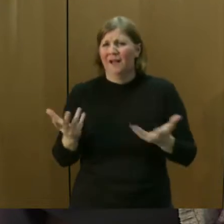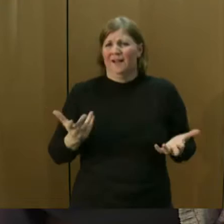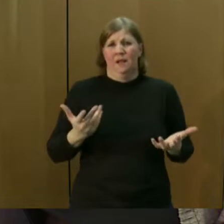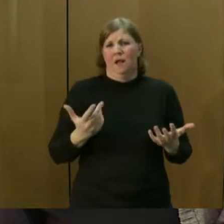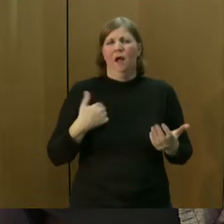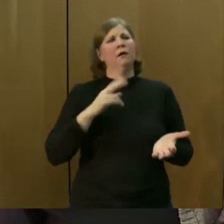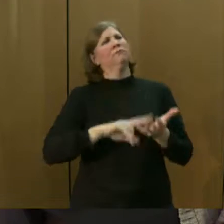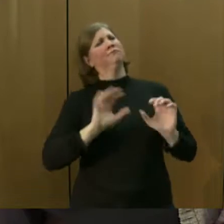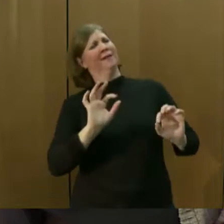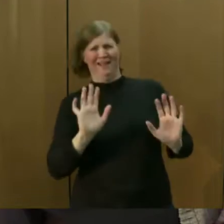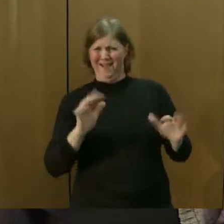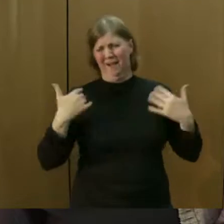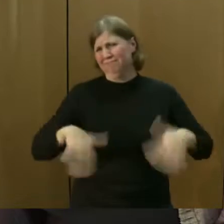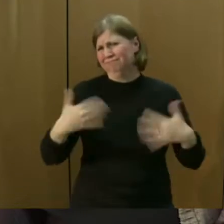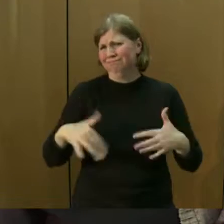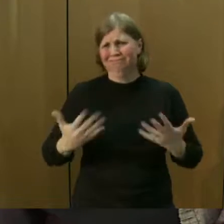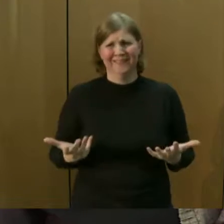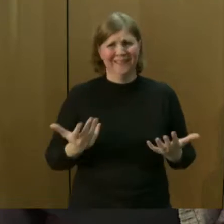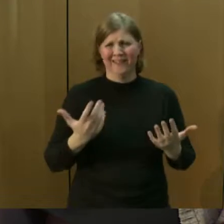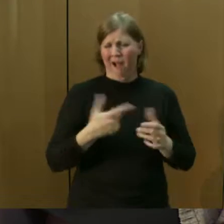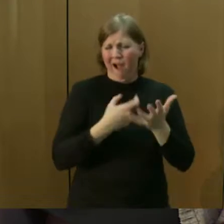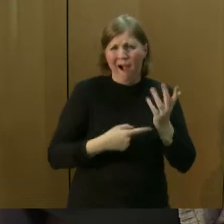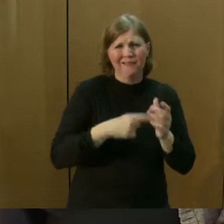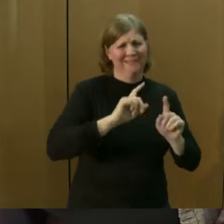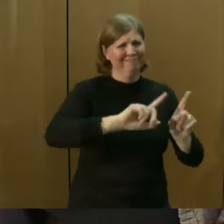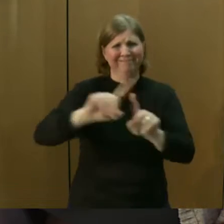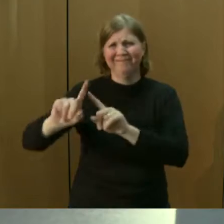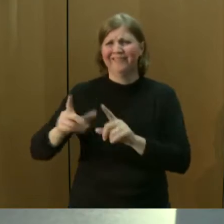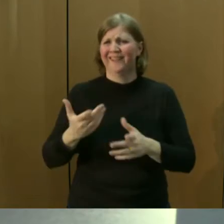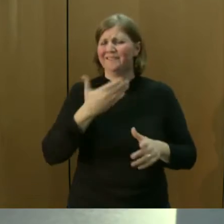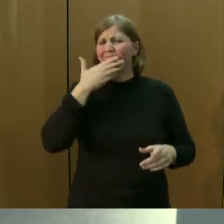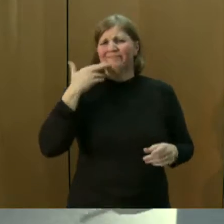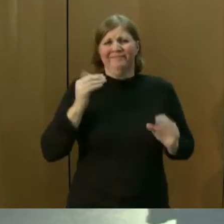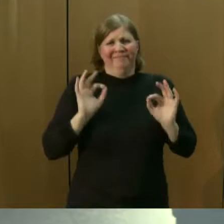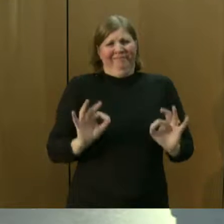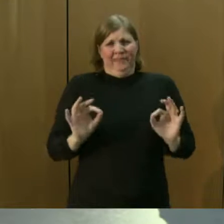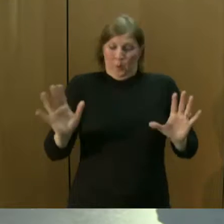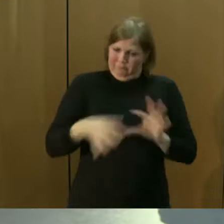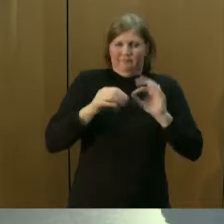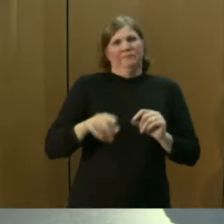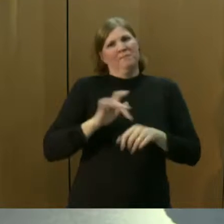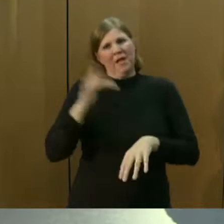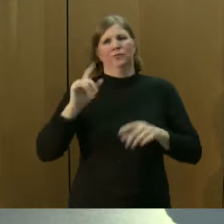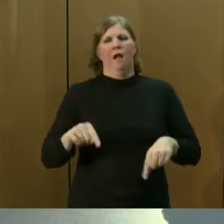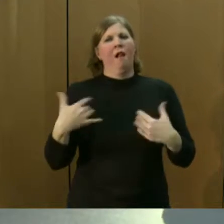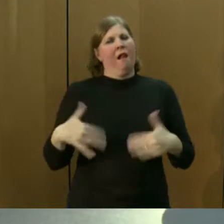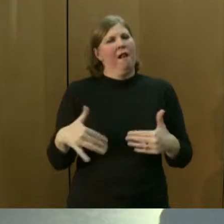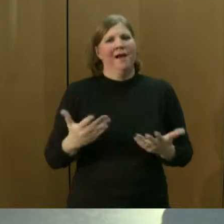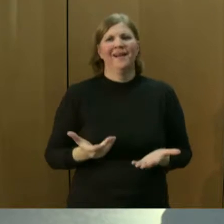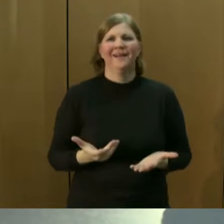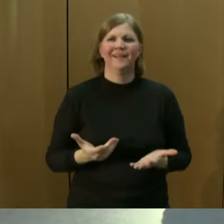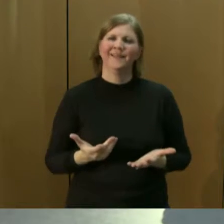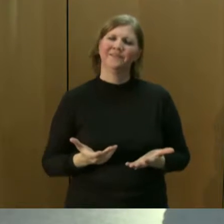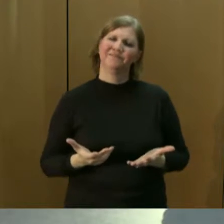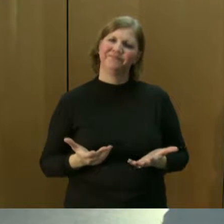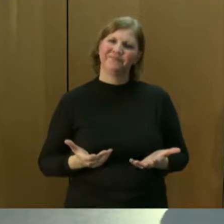artist for your own kind of professional development. Yeah. And what sort of work Kath, do you think tends to work? I mean, I know there's